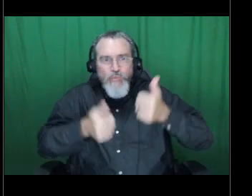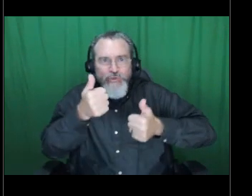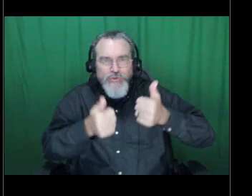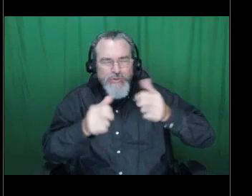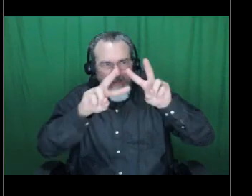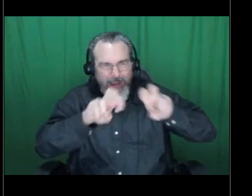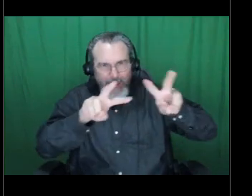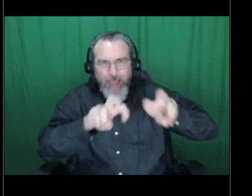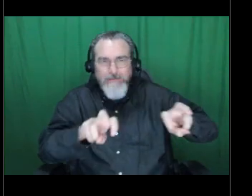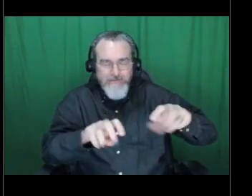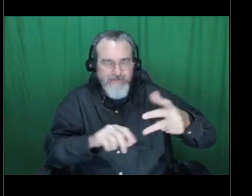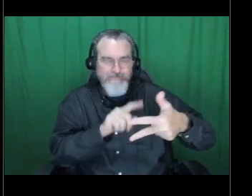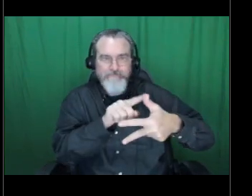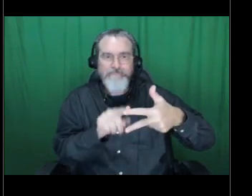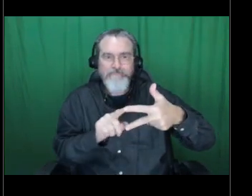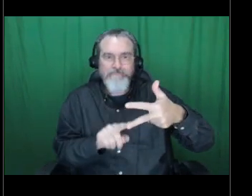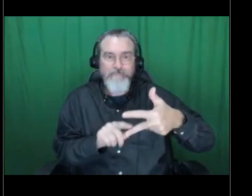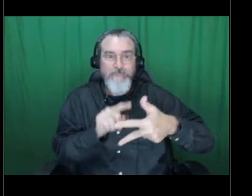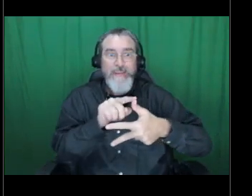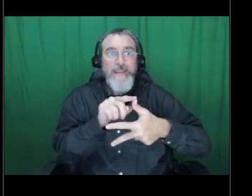individual building test.